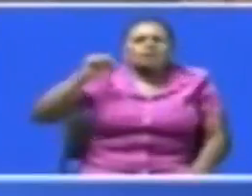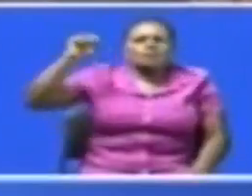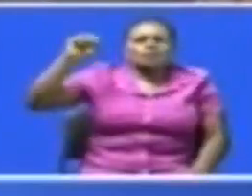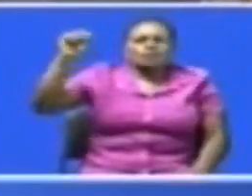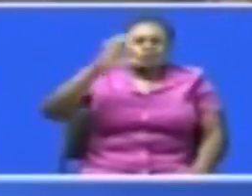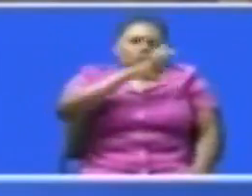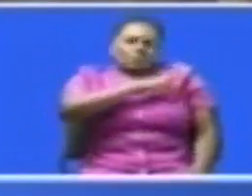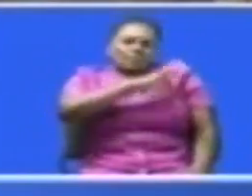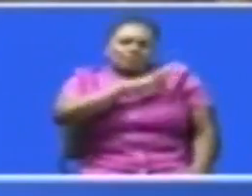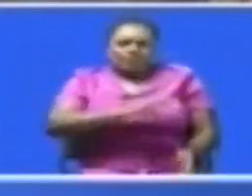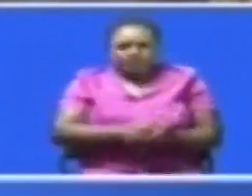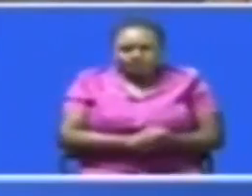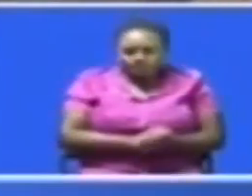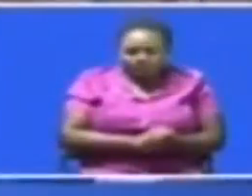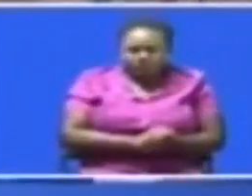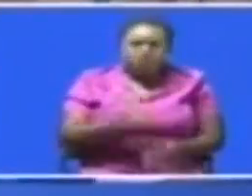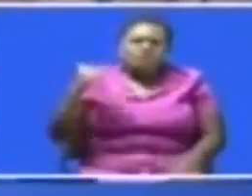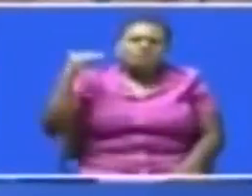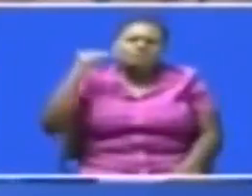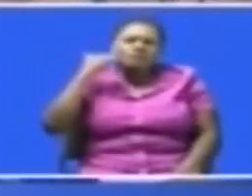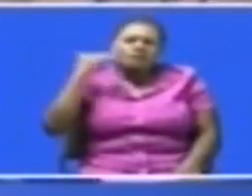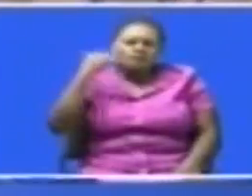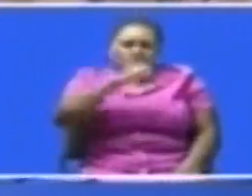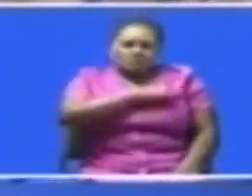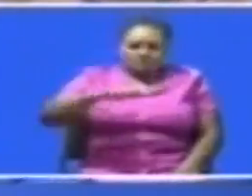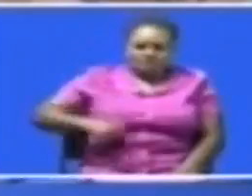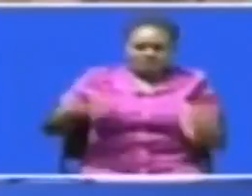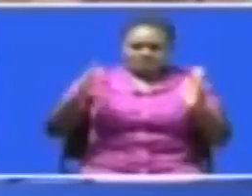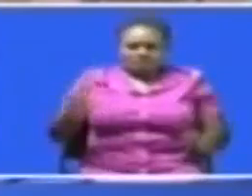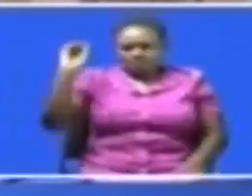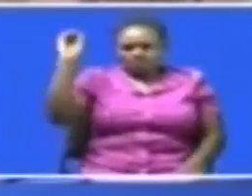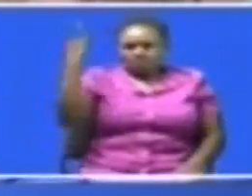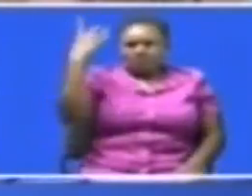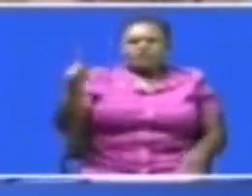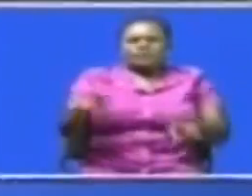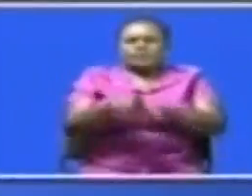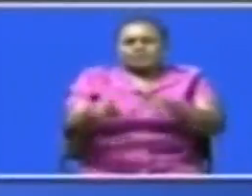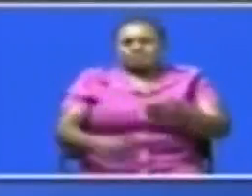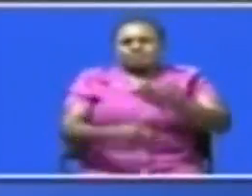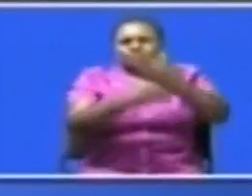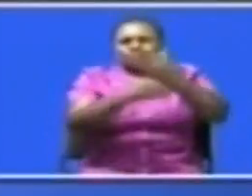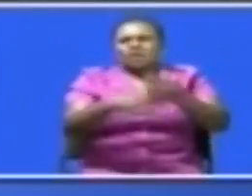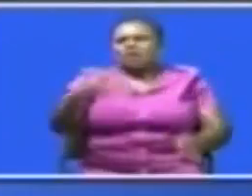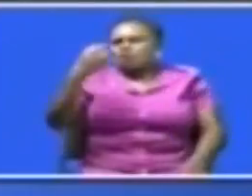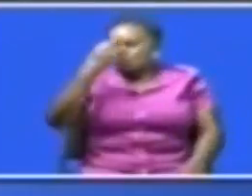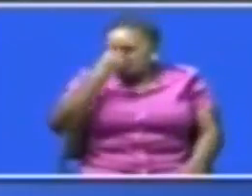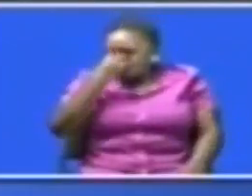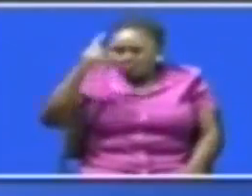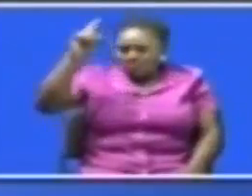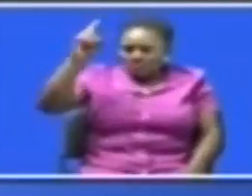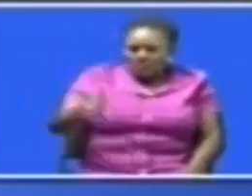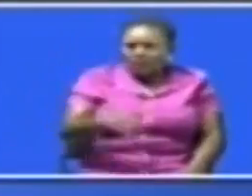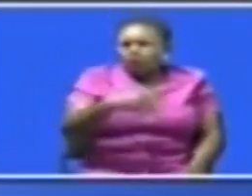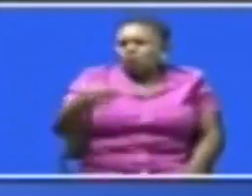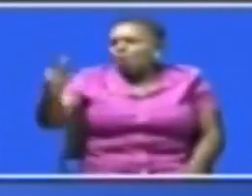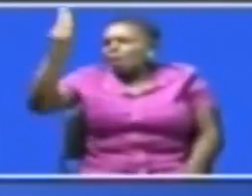gain. Siaya Senator James Orengo also weighed in on the matter. Ruto must go to the police and